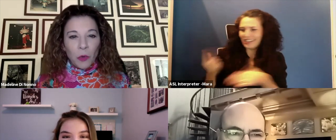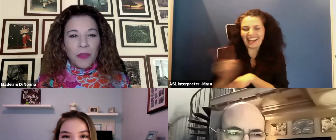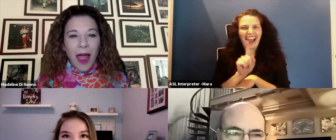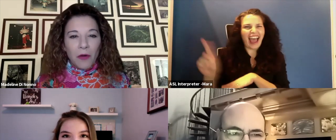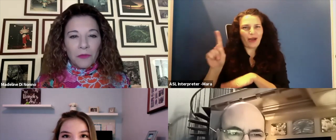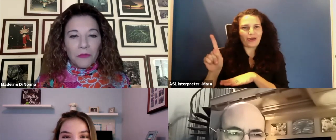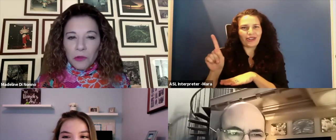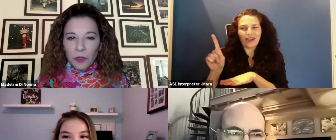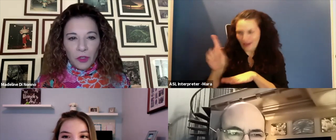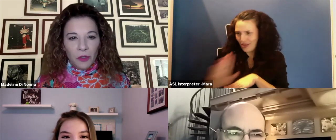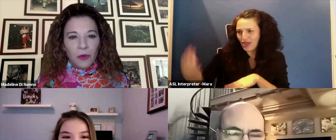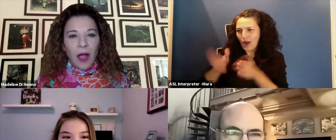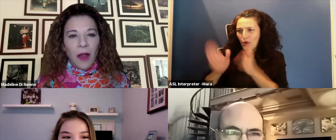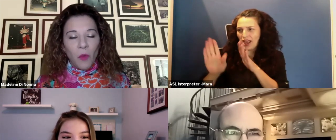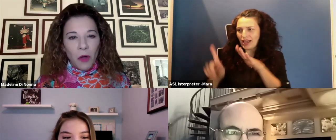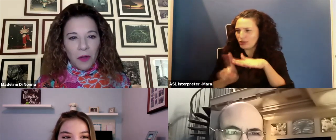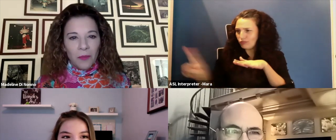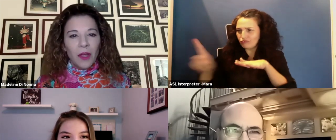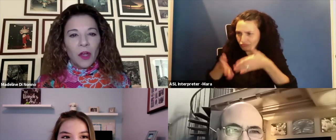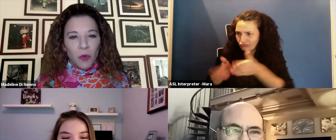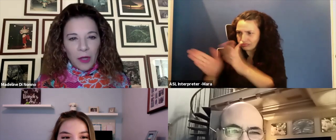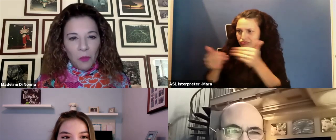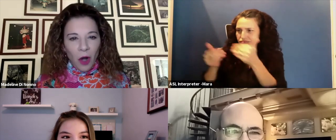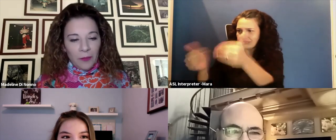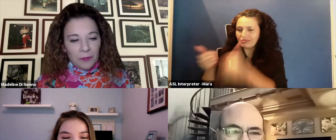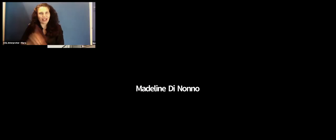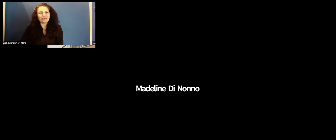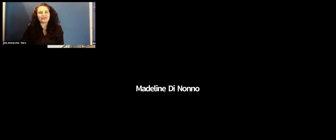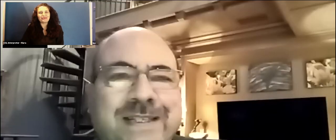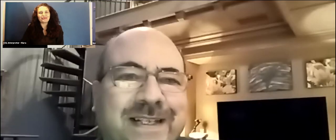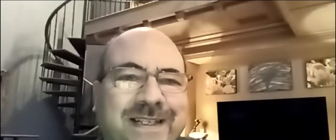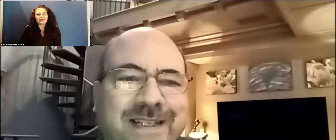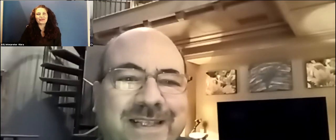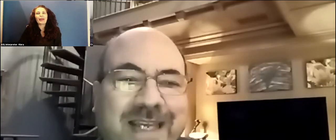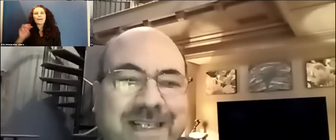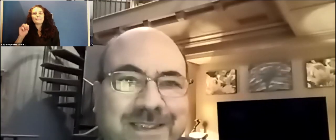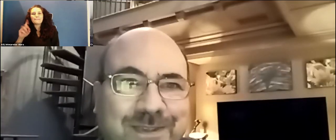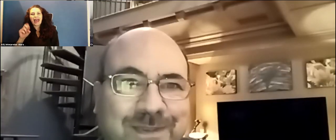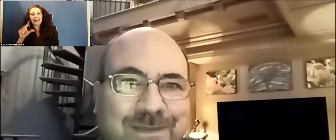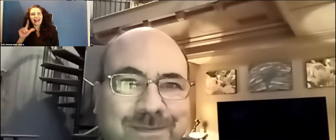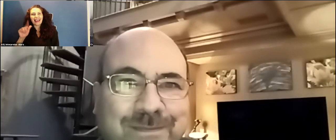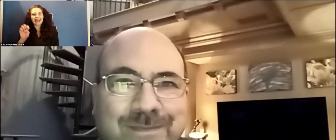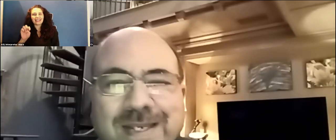So without further ado, I welcome Craig Newmark. Adolin, thanks.